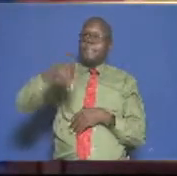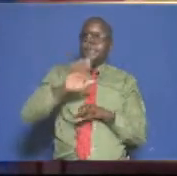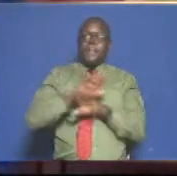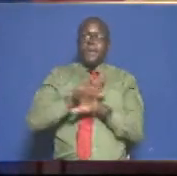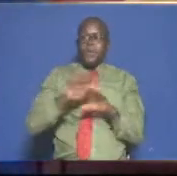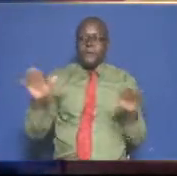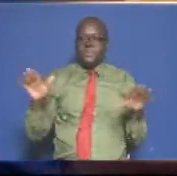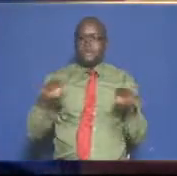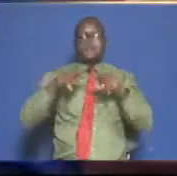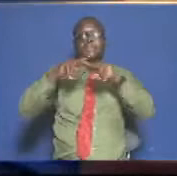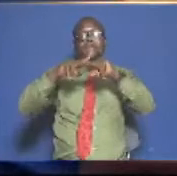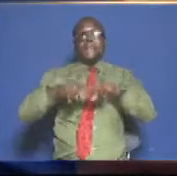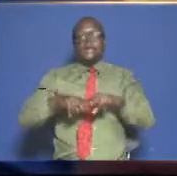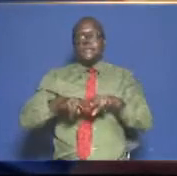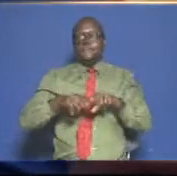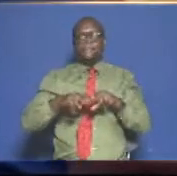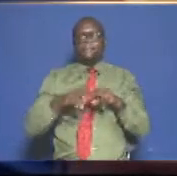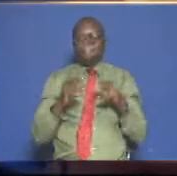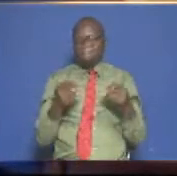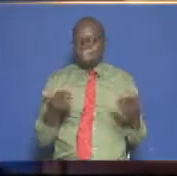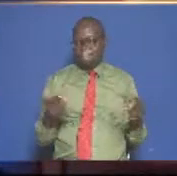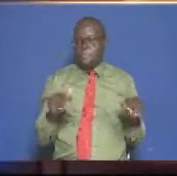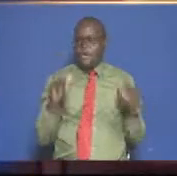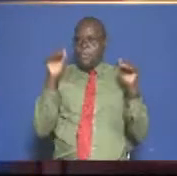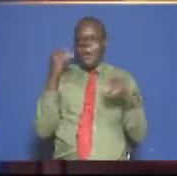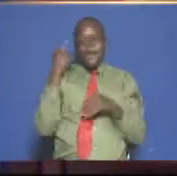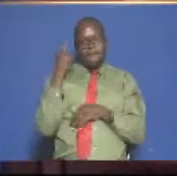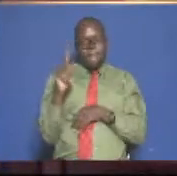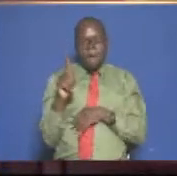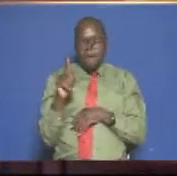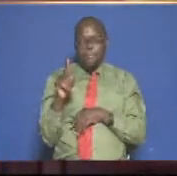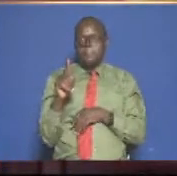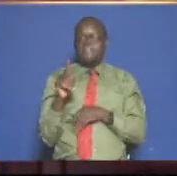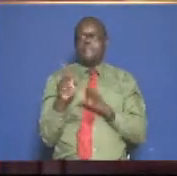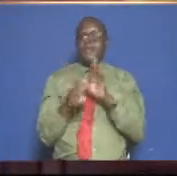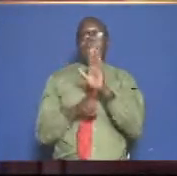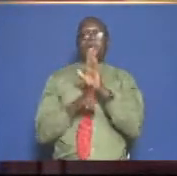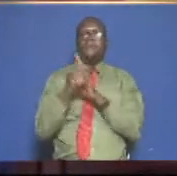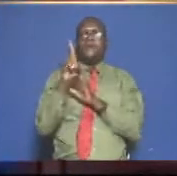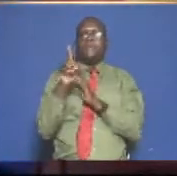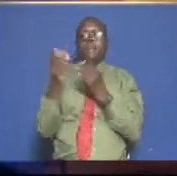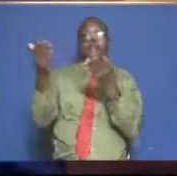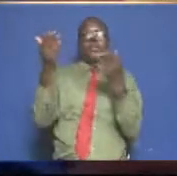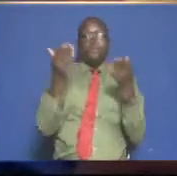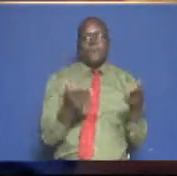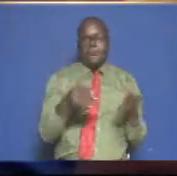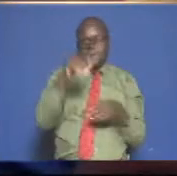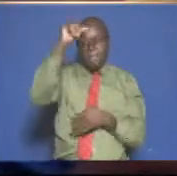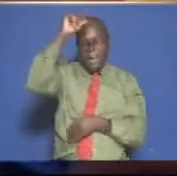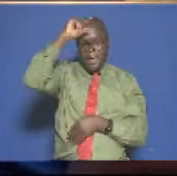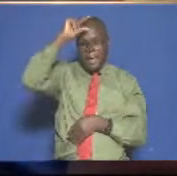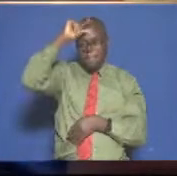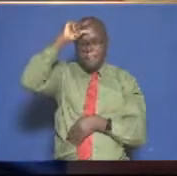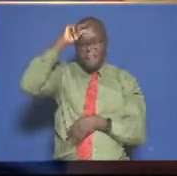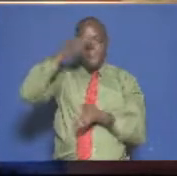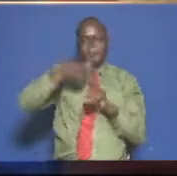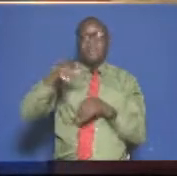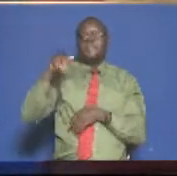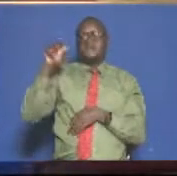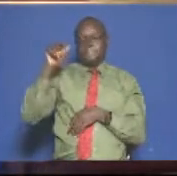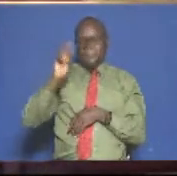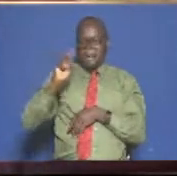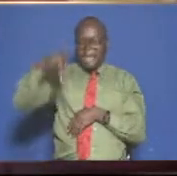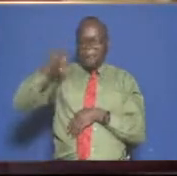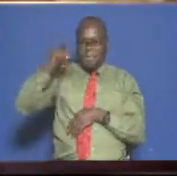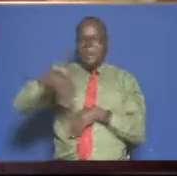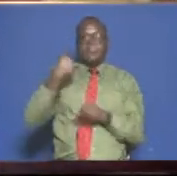should not just sit back and wait for the so-called development to be brought by the government. That a member of parliament must go out of